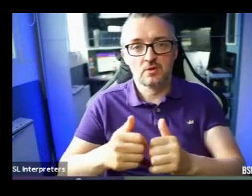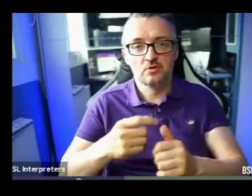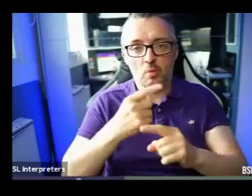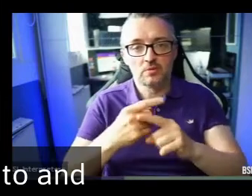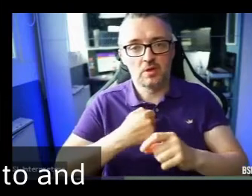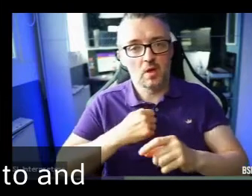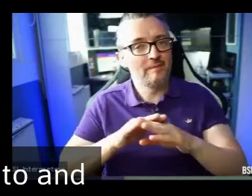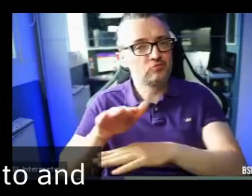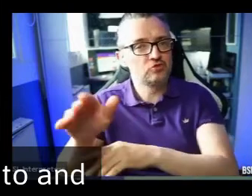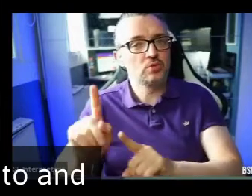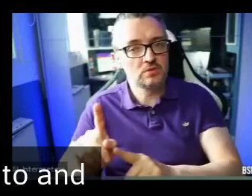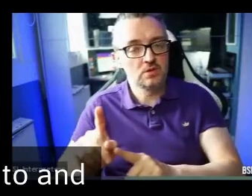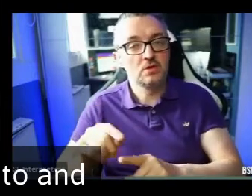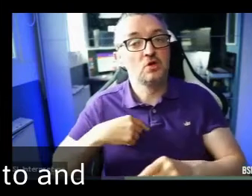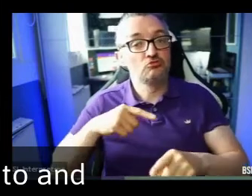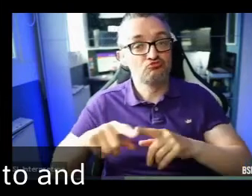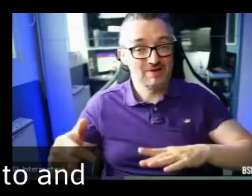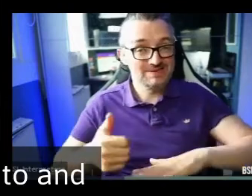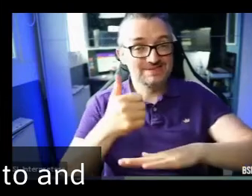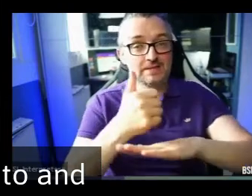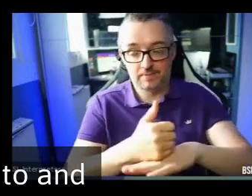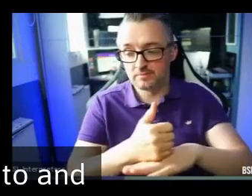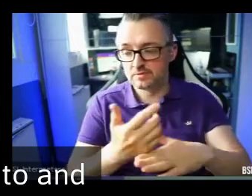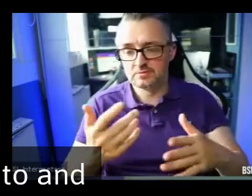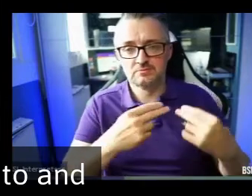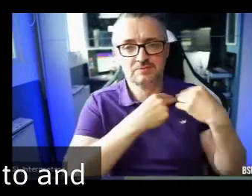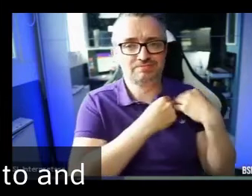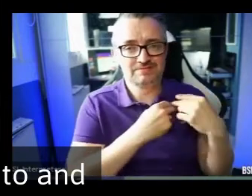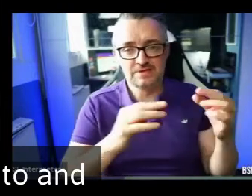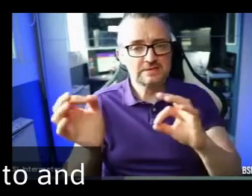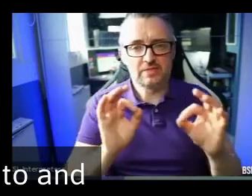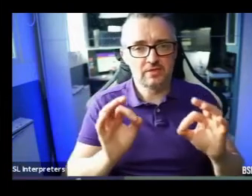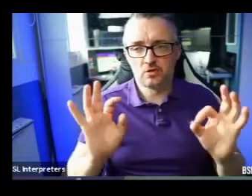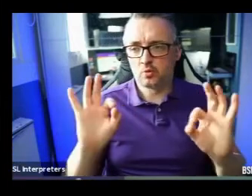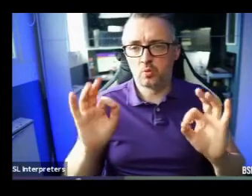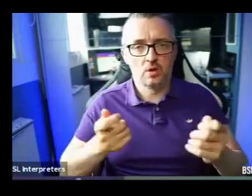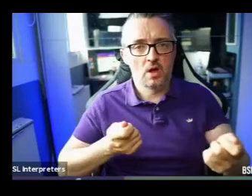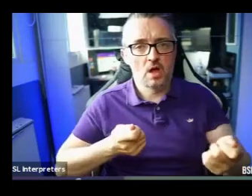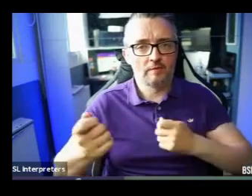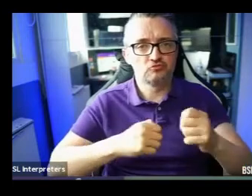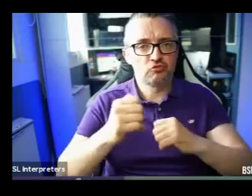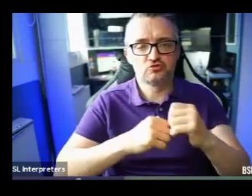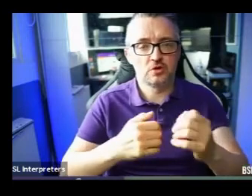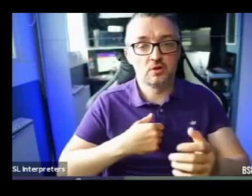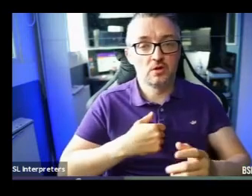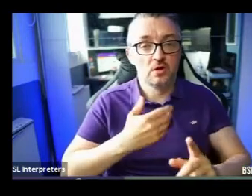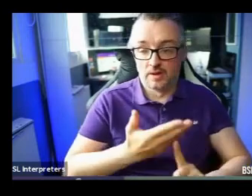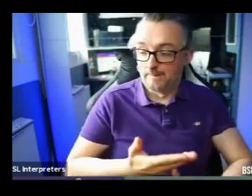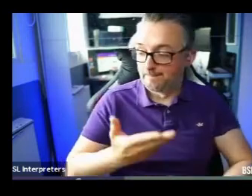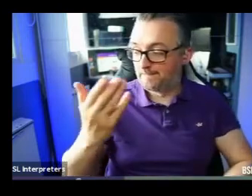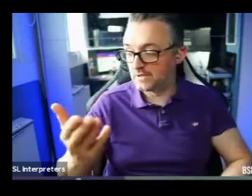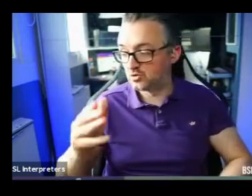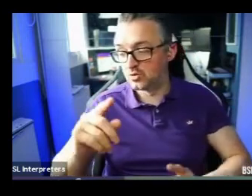leaders about where we're going. And then we try and implement it, and there's no accountability, there's no governance structure within that. We pass things